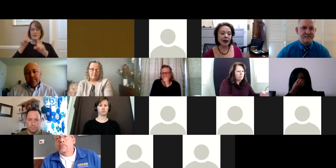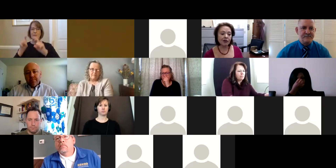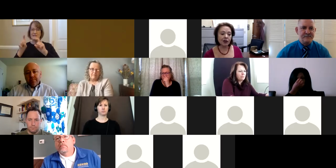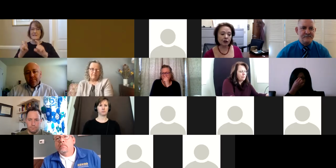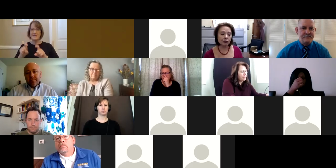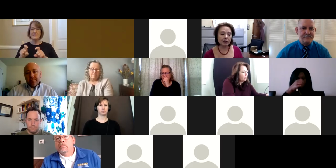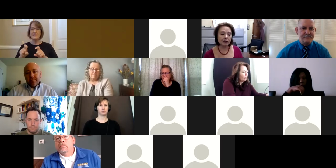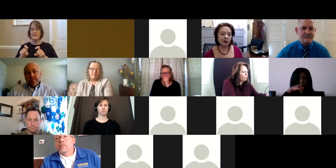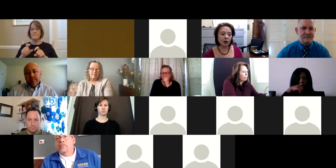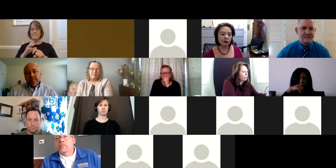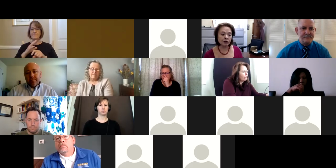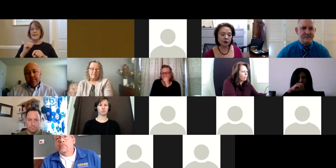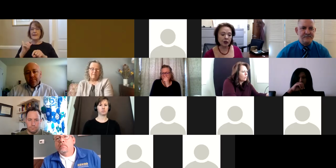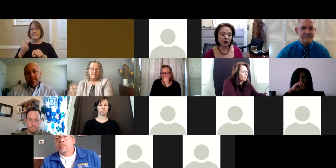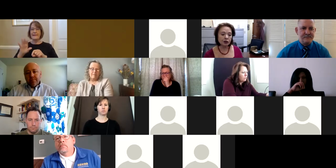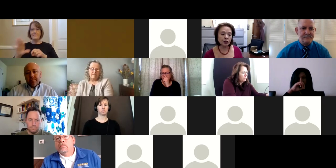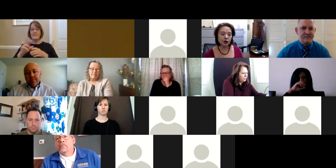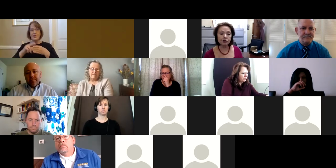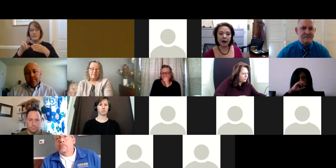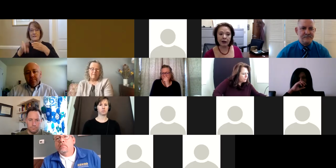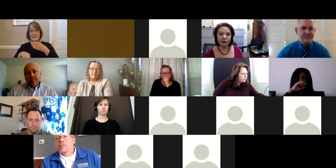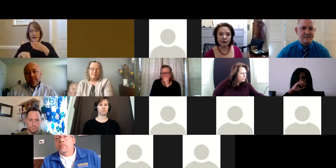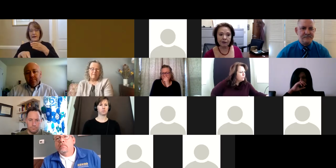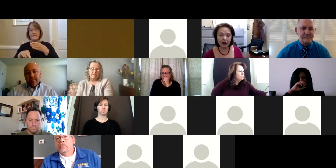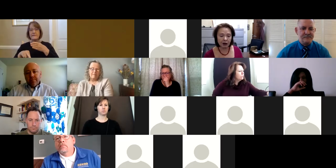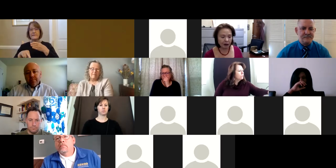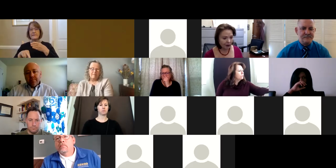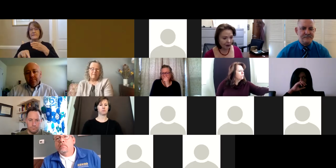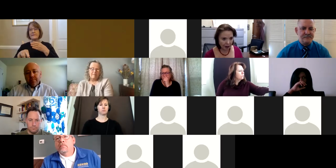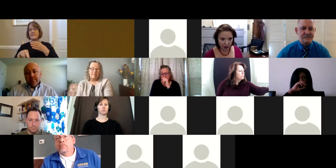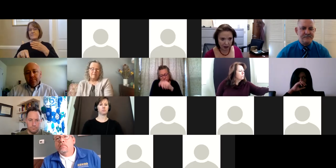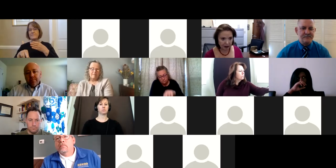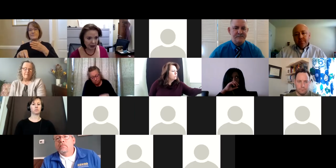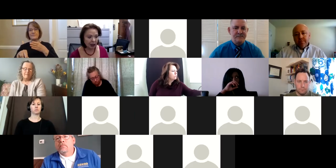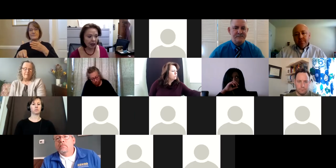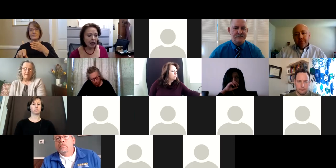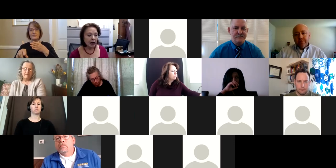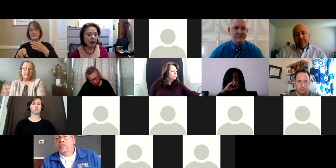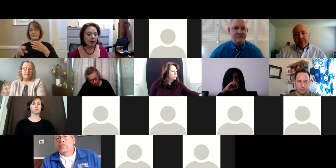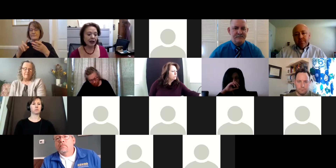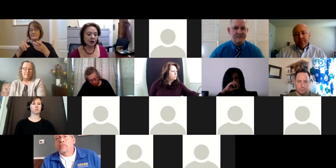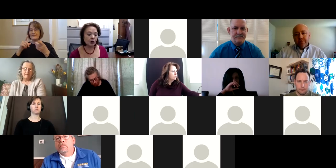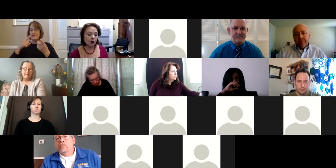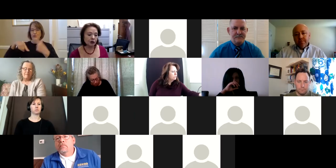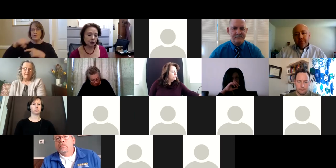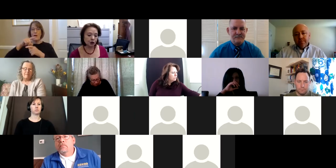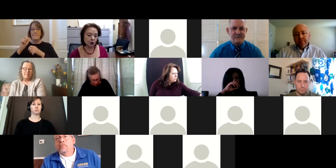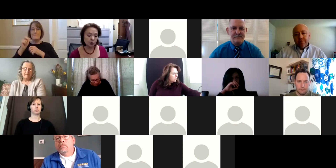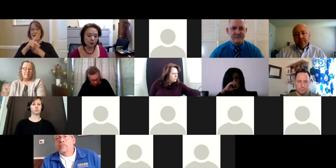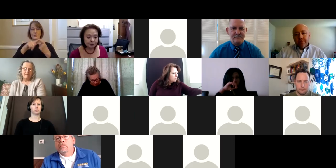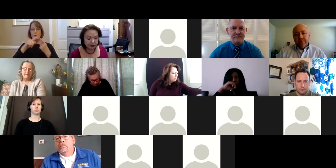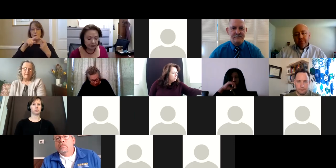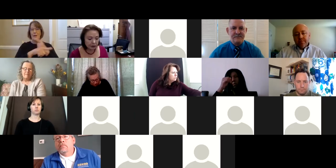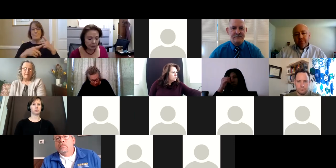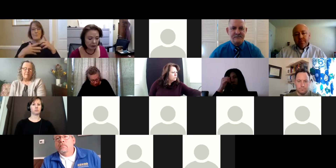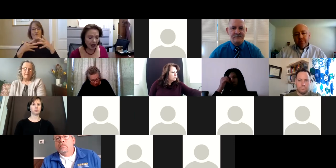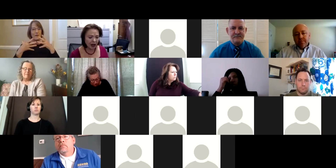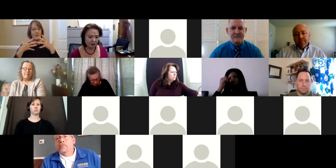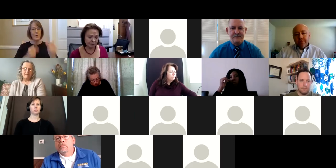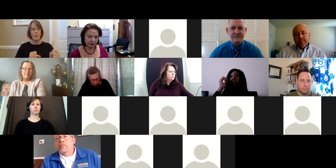to have their results turned around very, very quickly. In order to